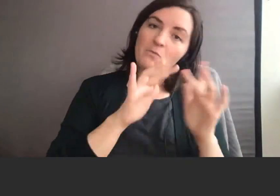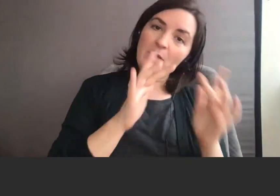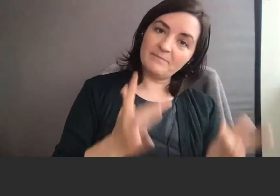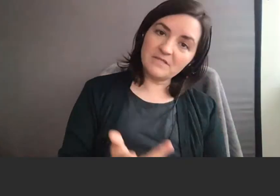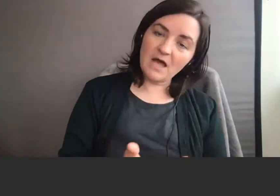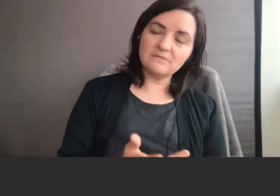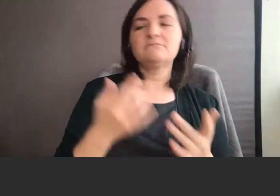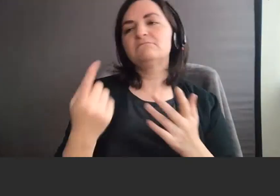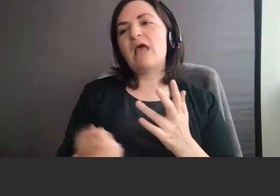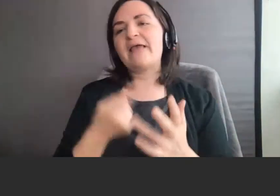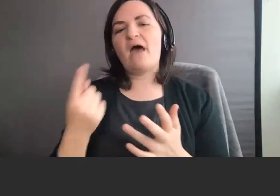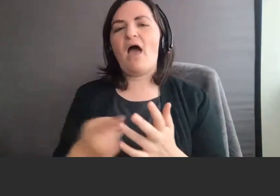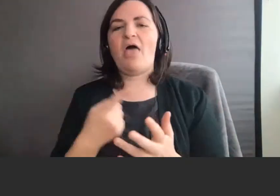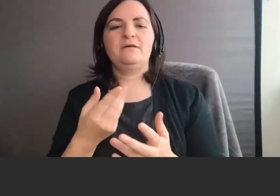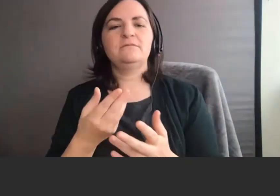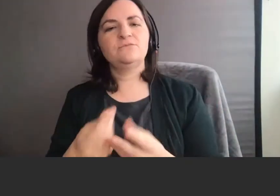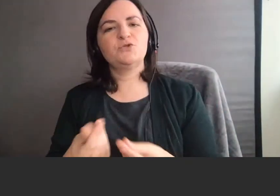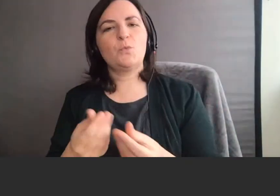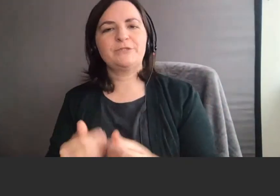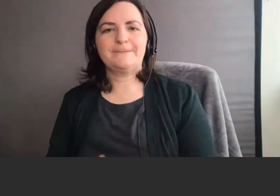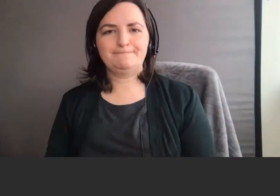sources.